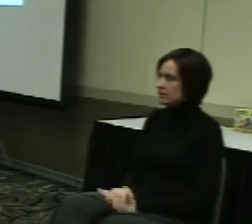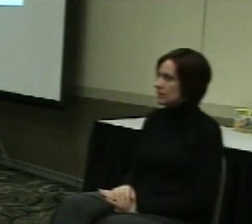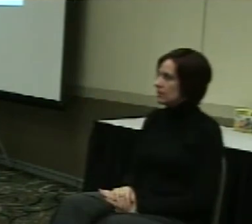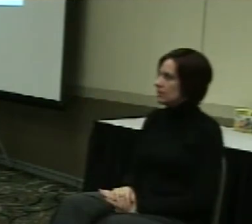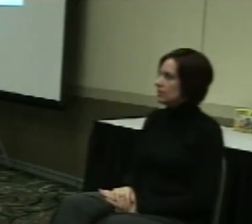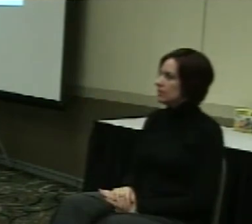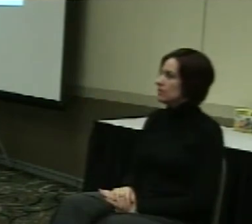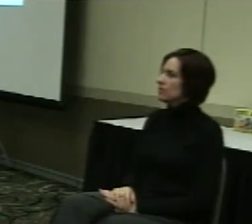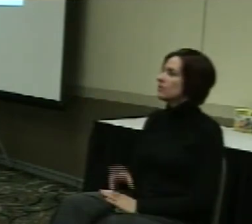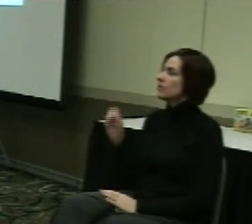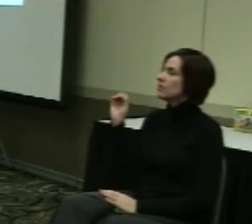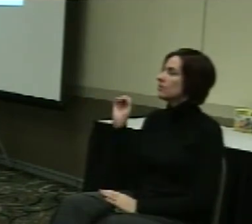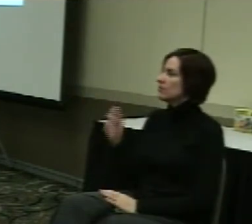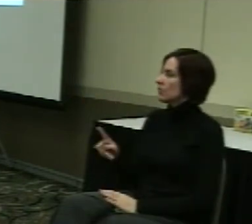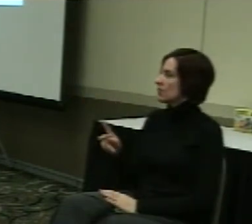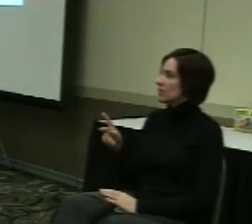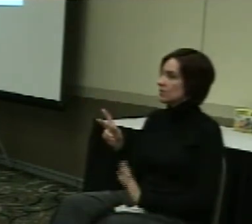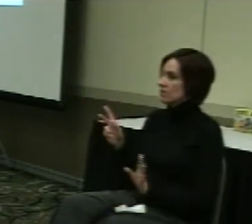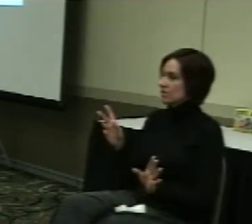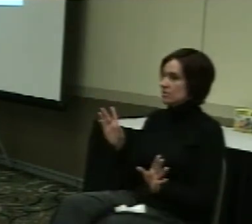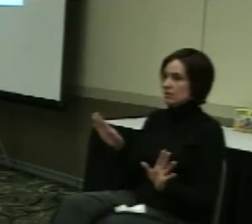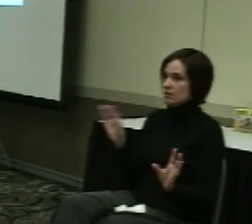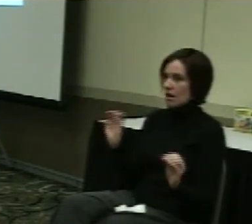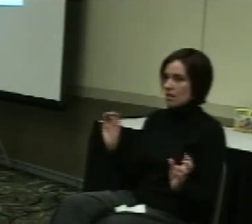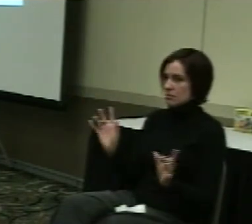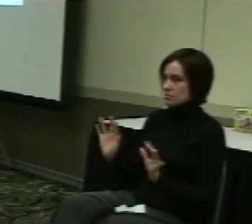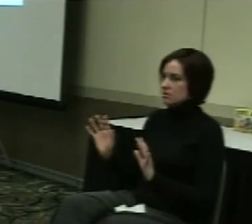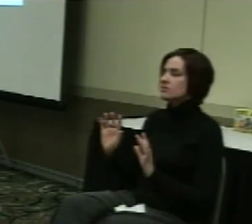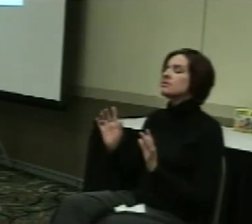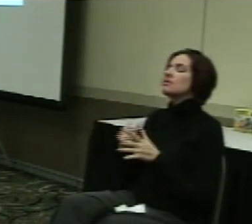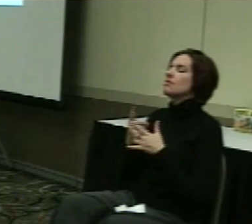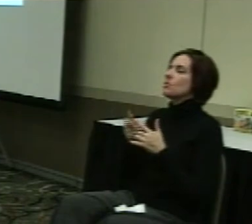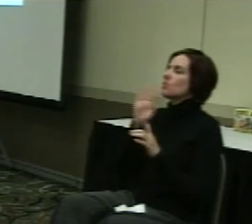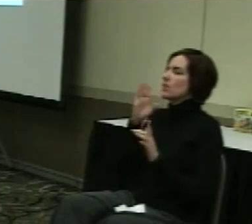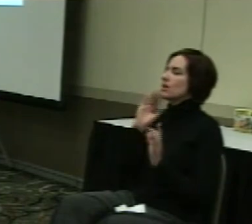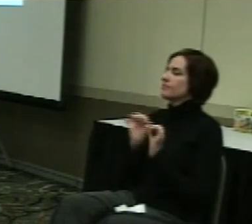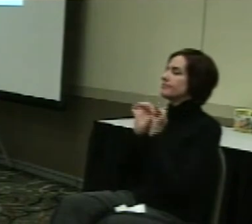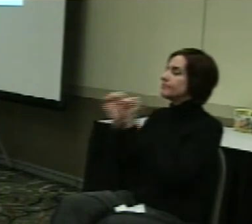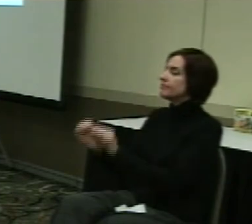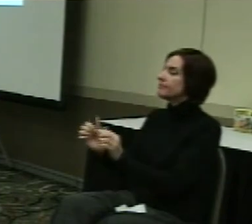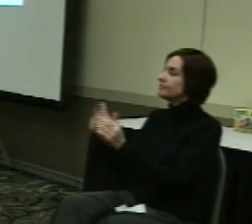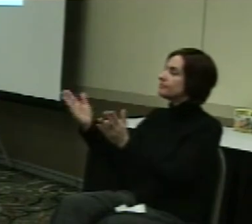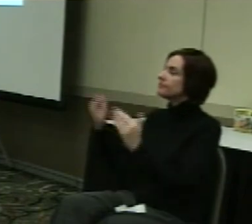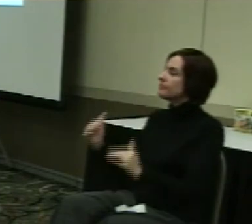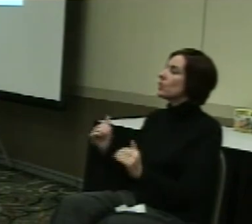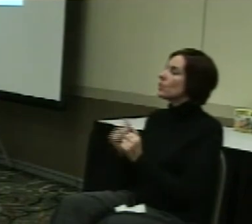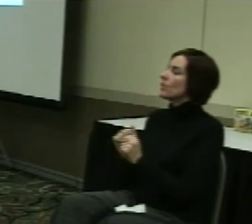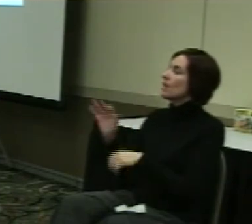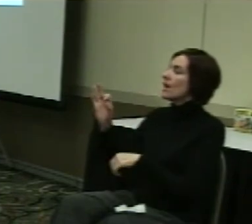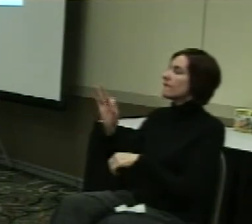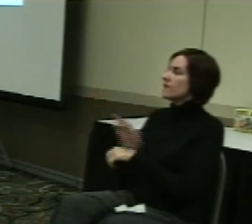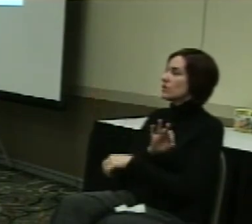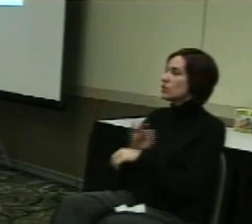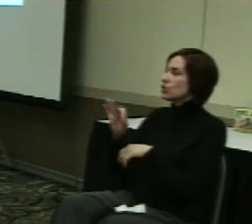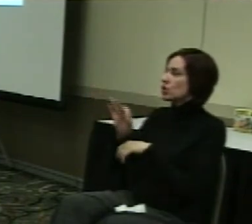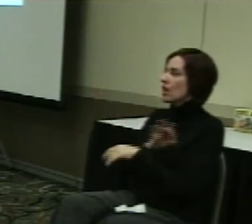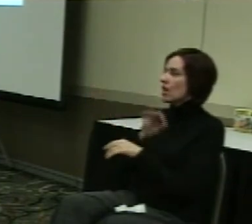now proceed into, if you're ready to roll here, into the functional